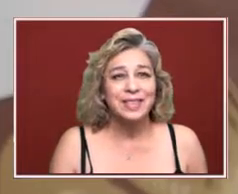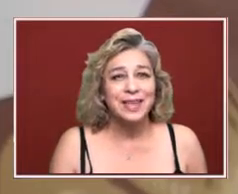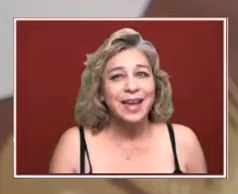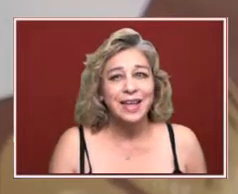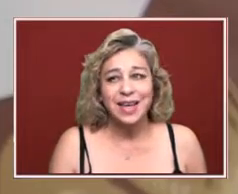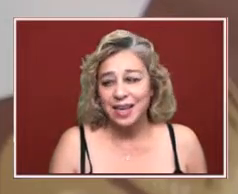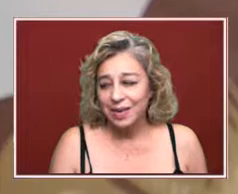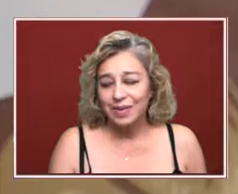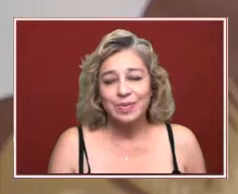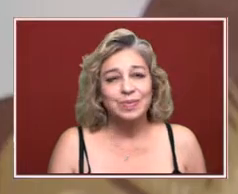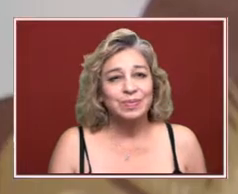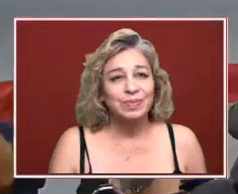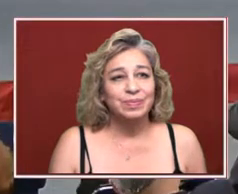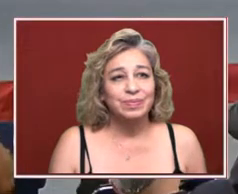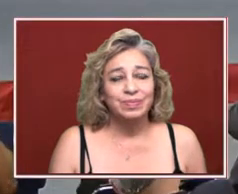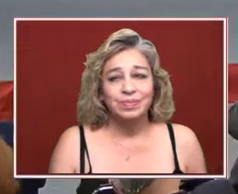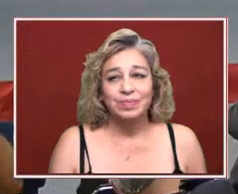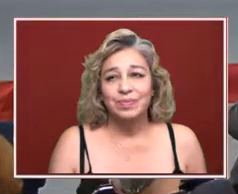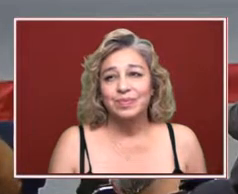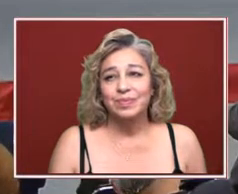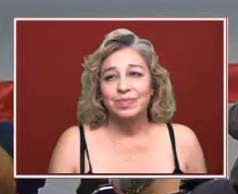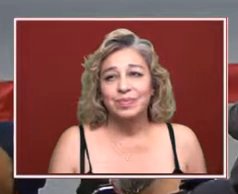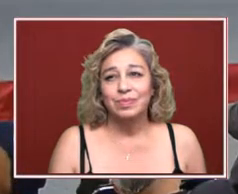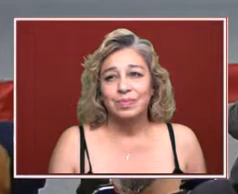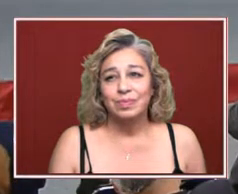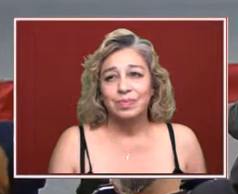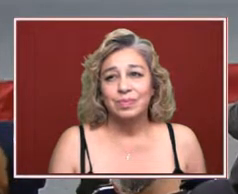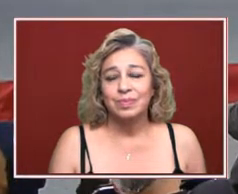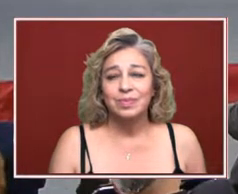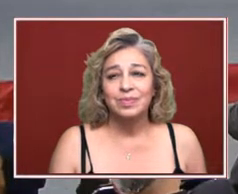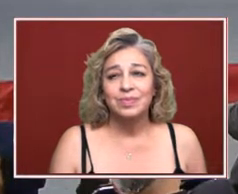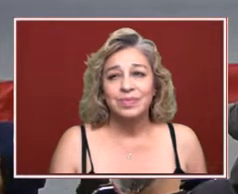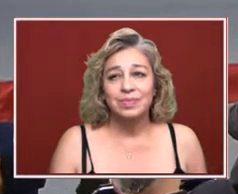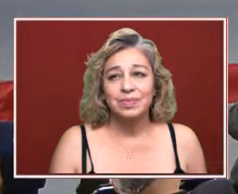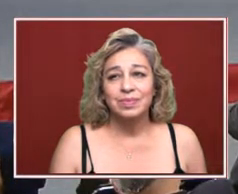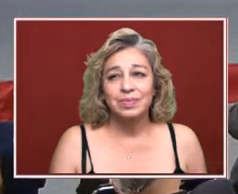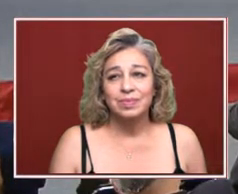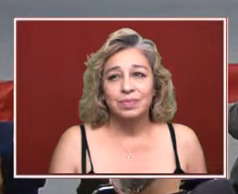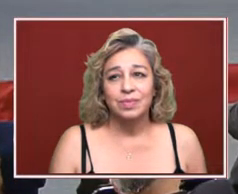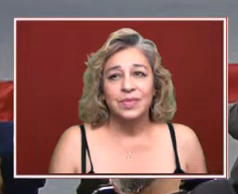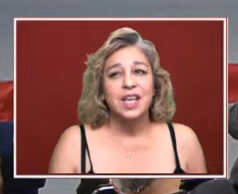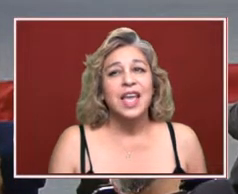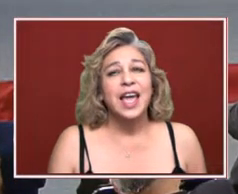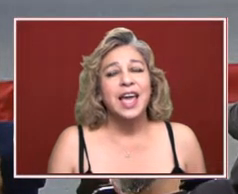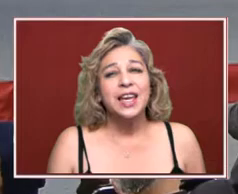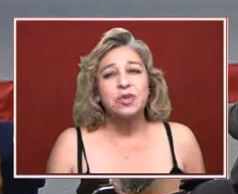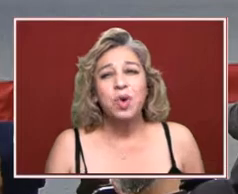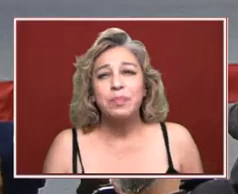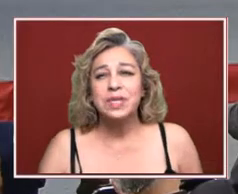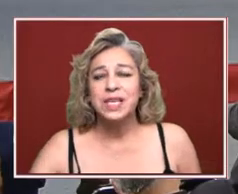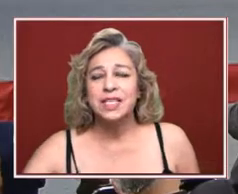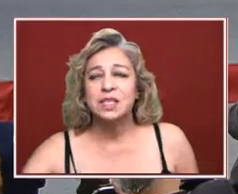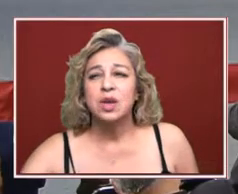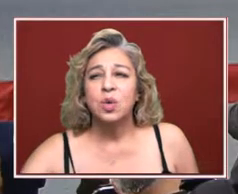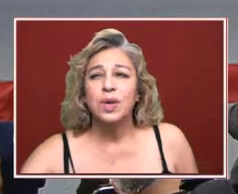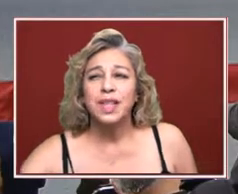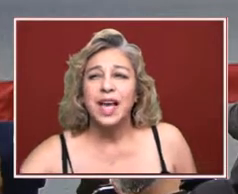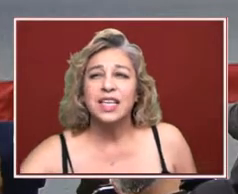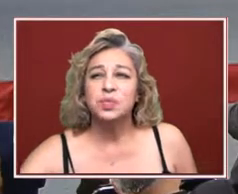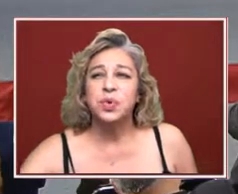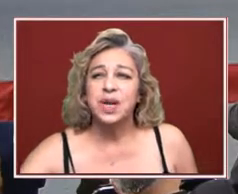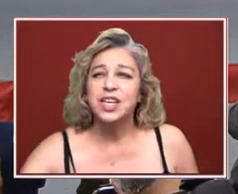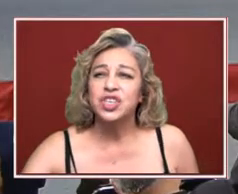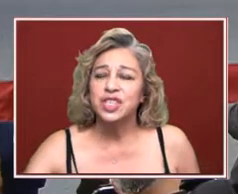of its society. Y representa lo que esa sociedad son sus aspiraciones. And it represents what